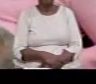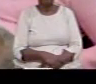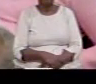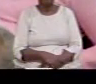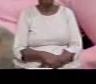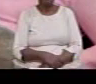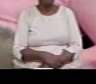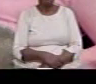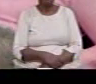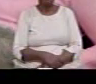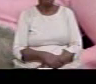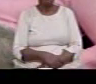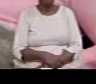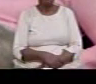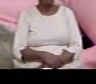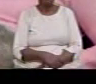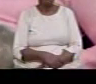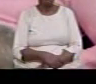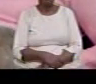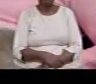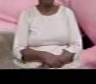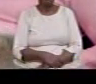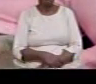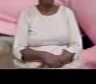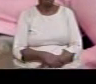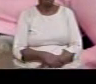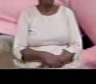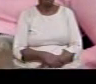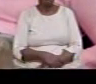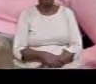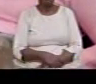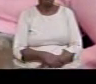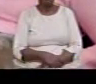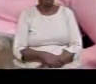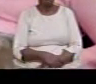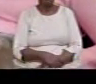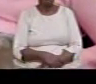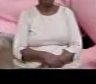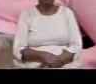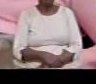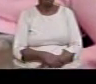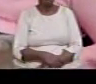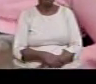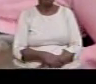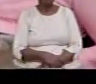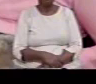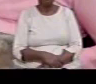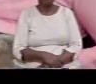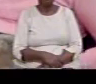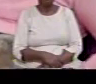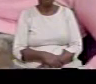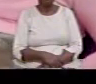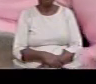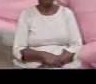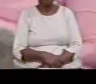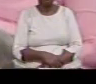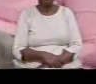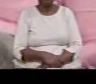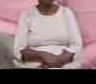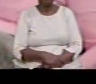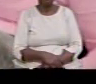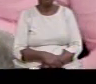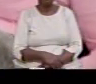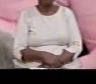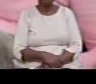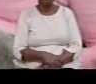head thereof be turned white, the priest shall pronounce him unclean. It is a plague of leprosy broken out of the boy. But if the priest look on it, and behold, there be